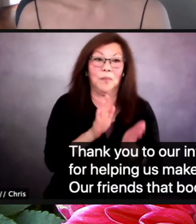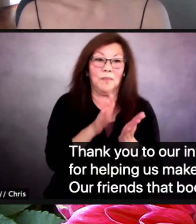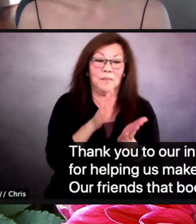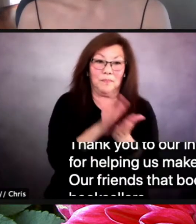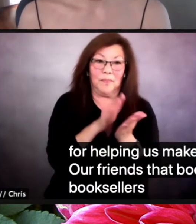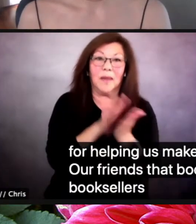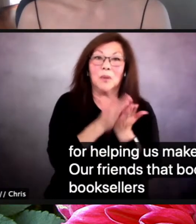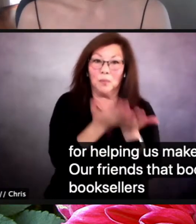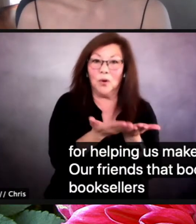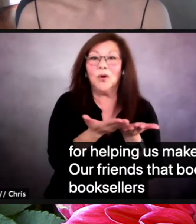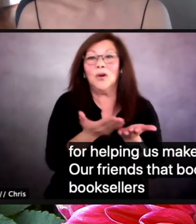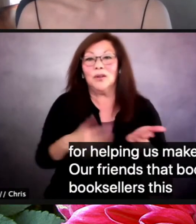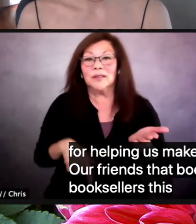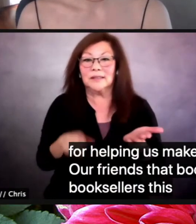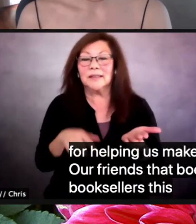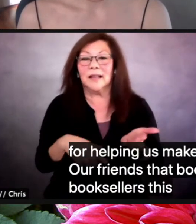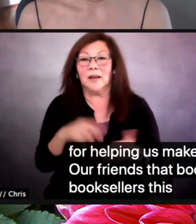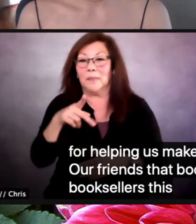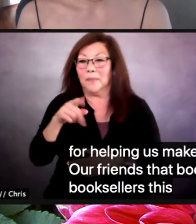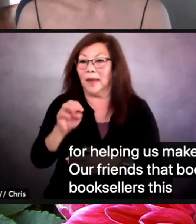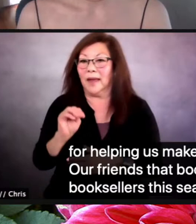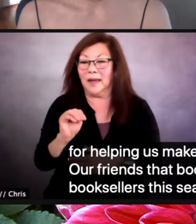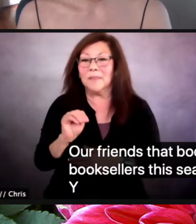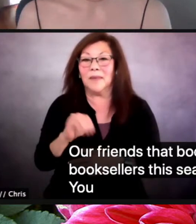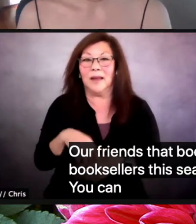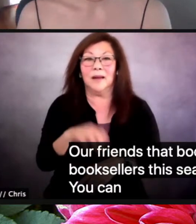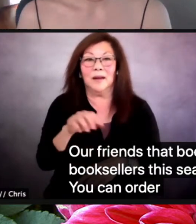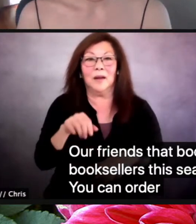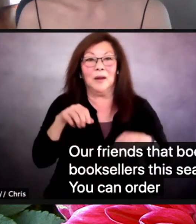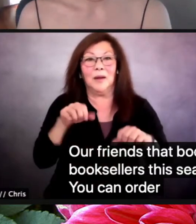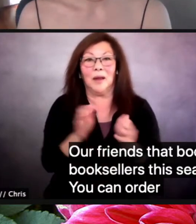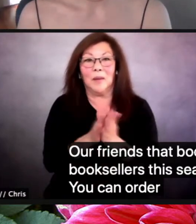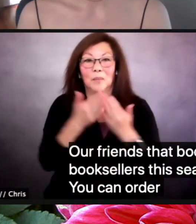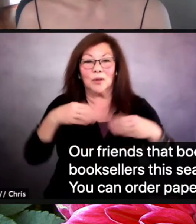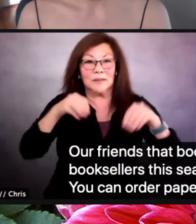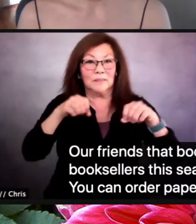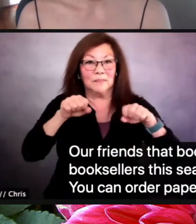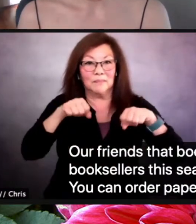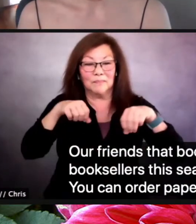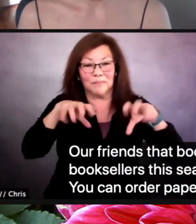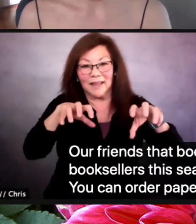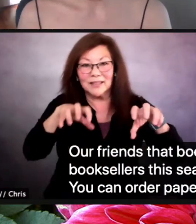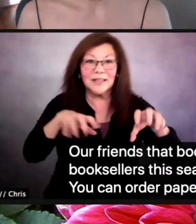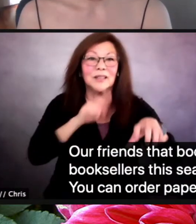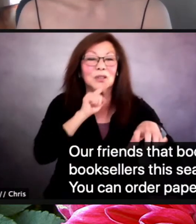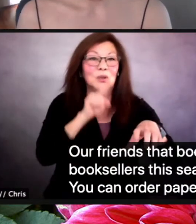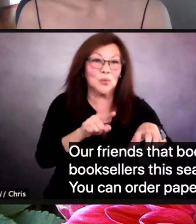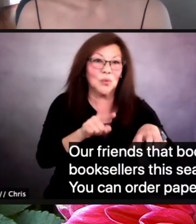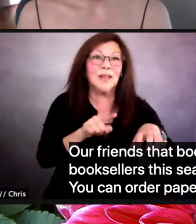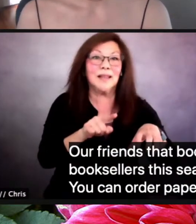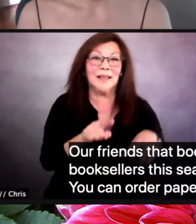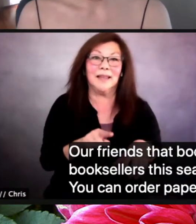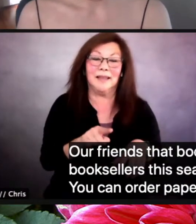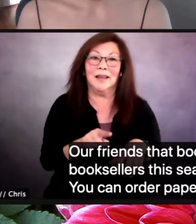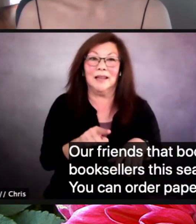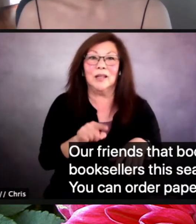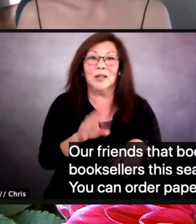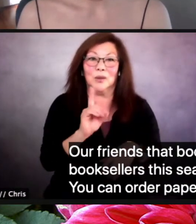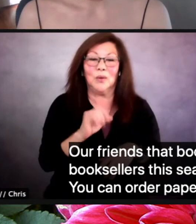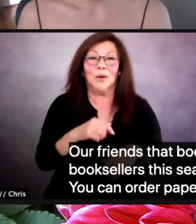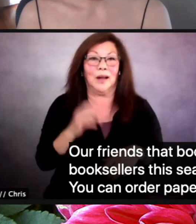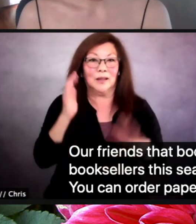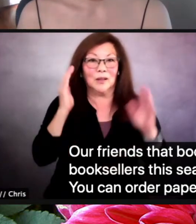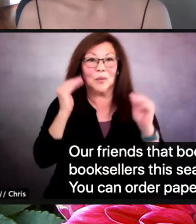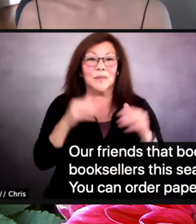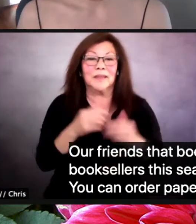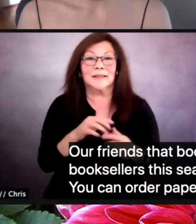of Pam's book at Books Are Magic, and we really hope that you do. It is so special. I just wanted to note as well that